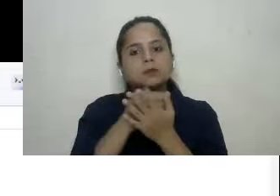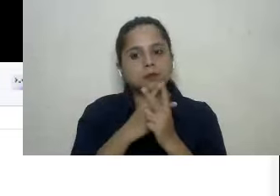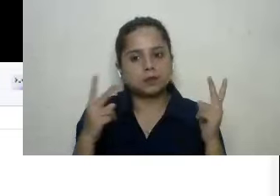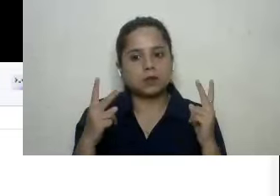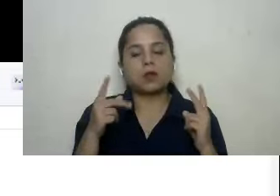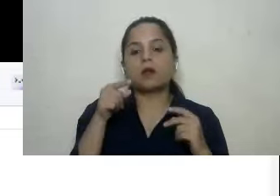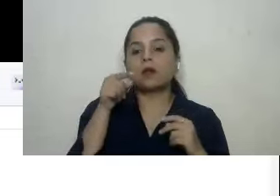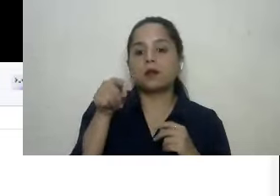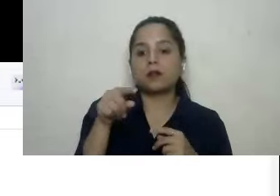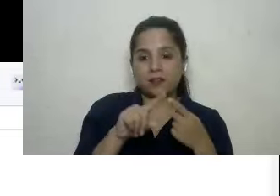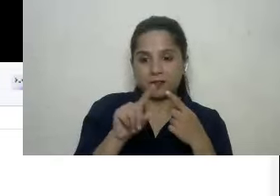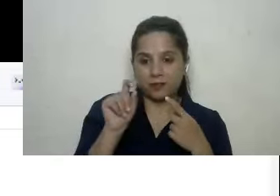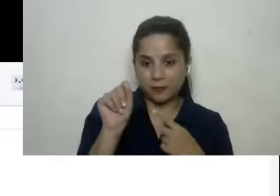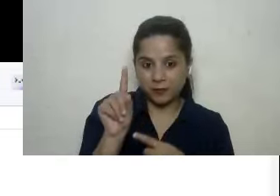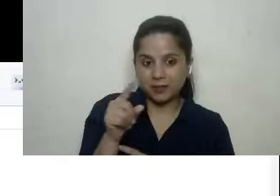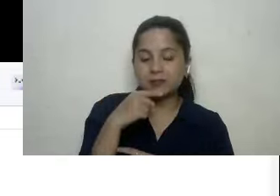the